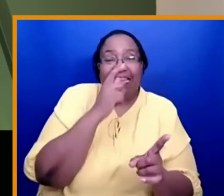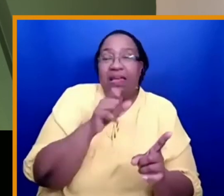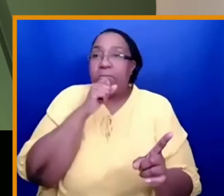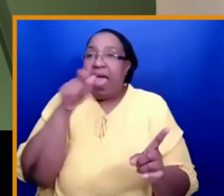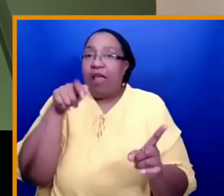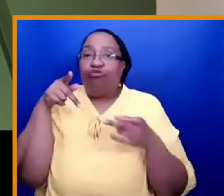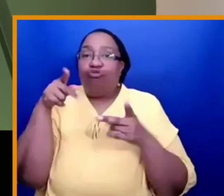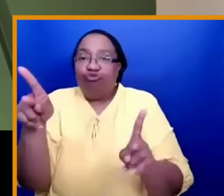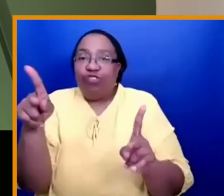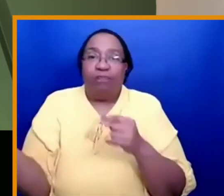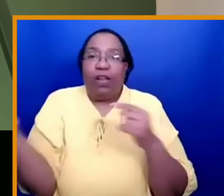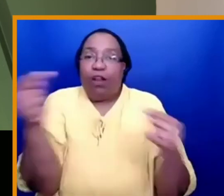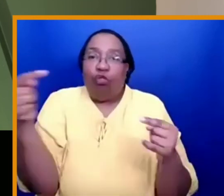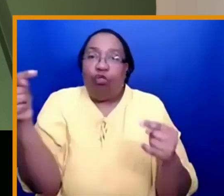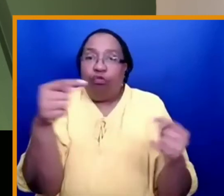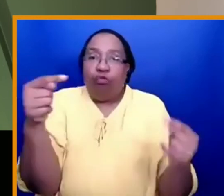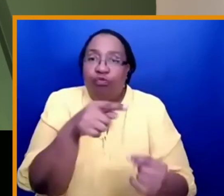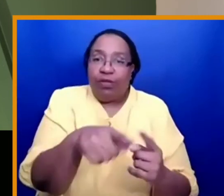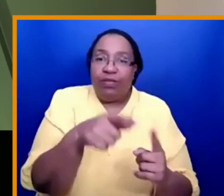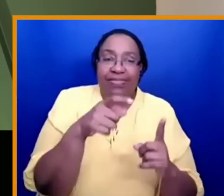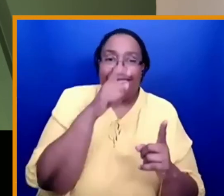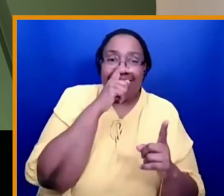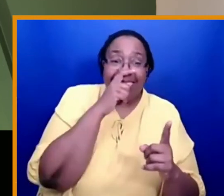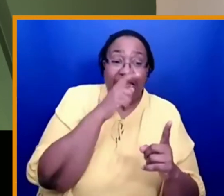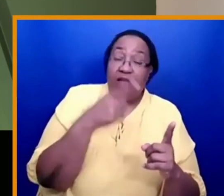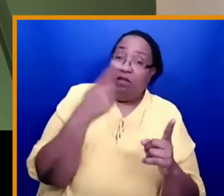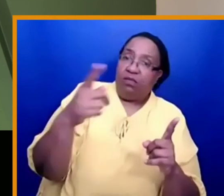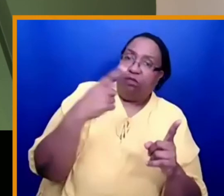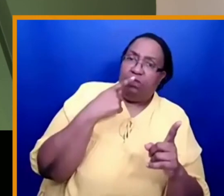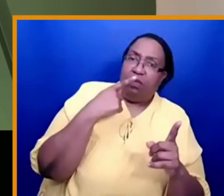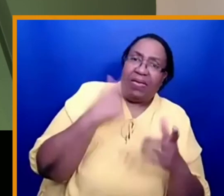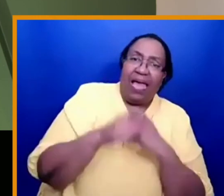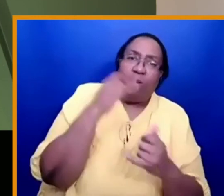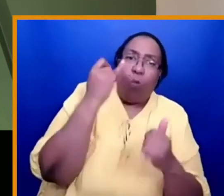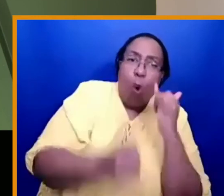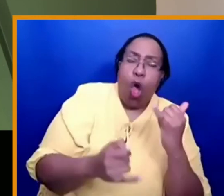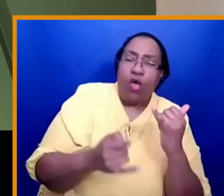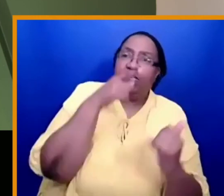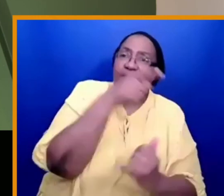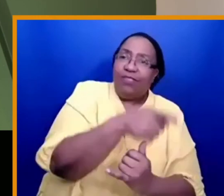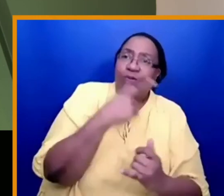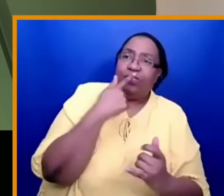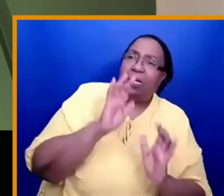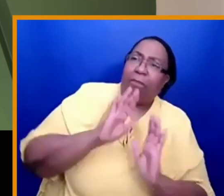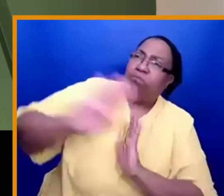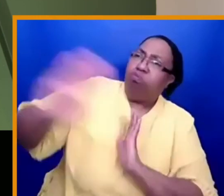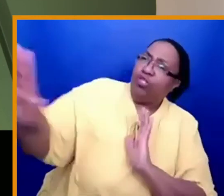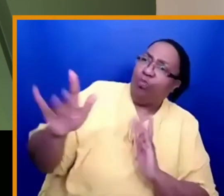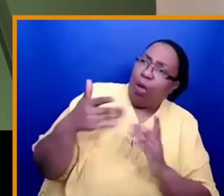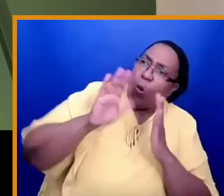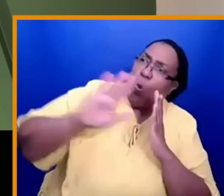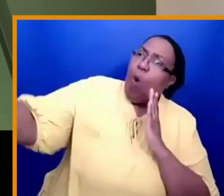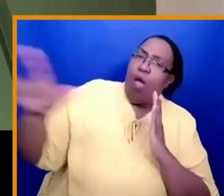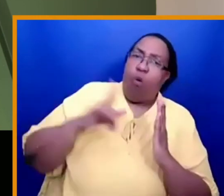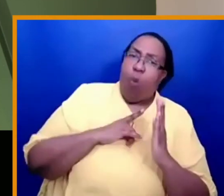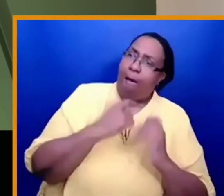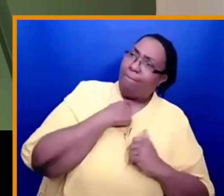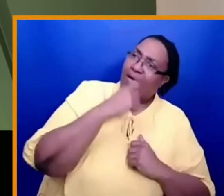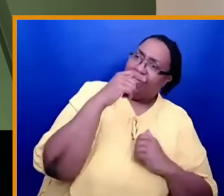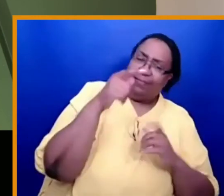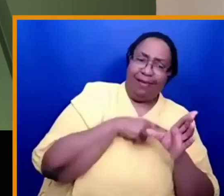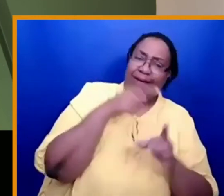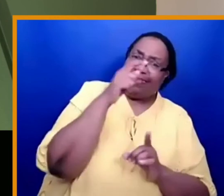pushed him away. He fell and lightly grazed his hands. And this was recorded as grievous bodily offence on her criminal record. Now, I think we